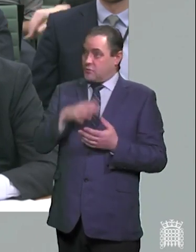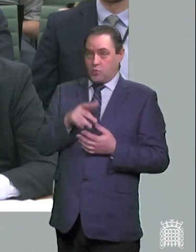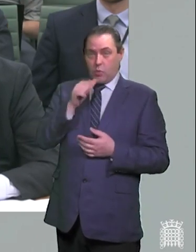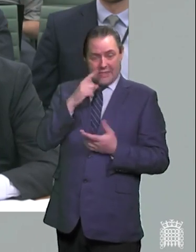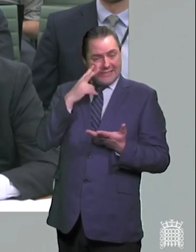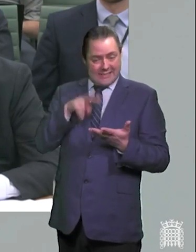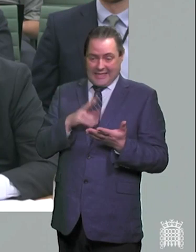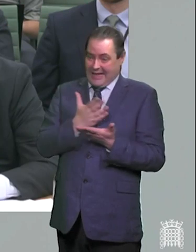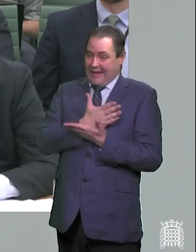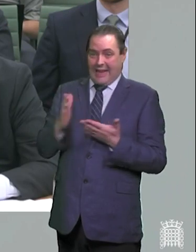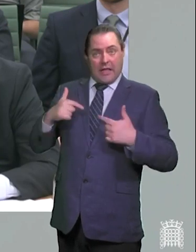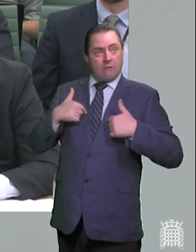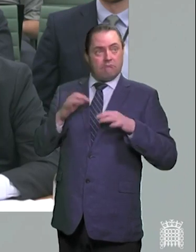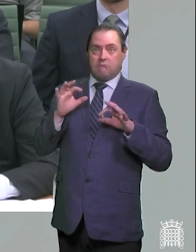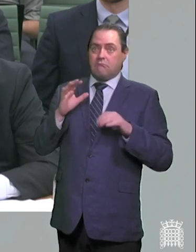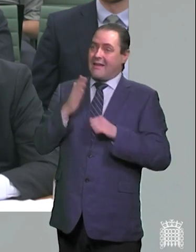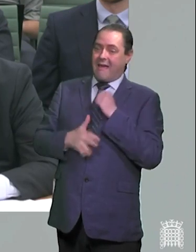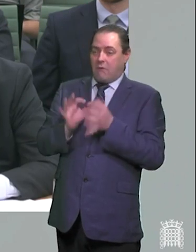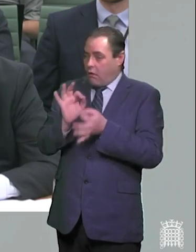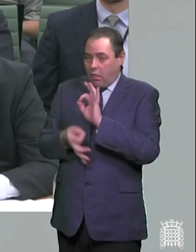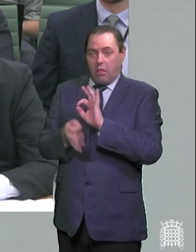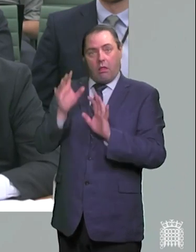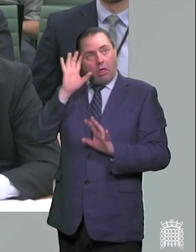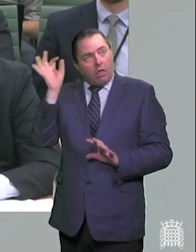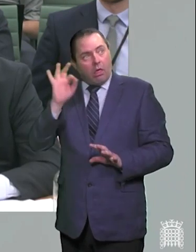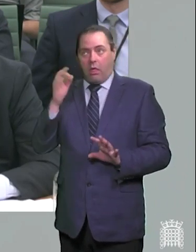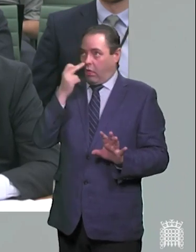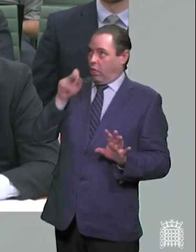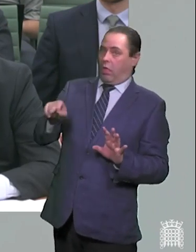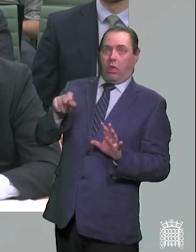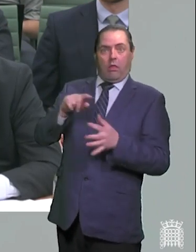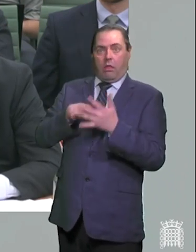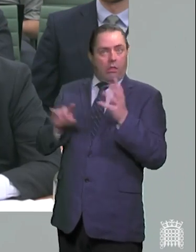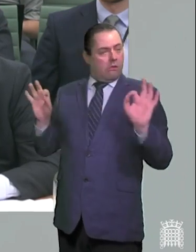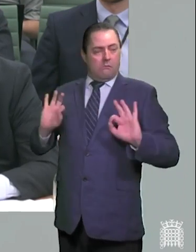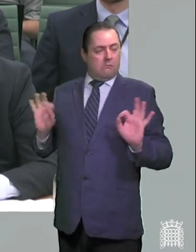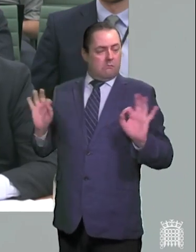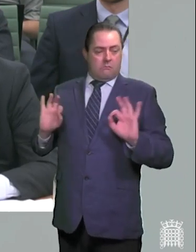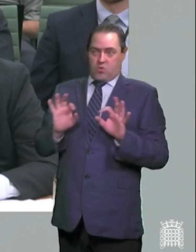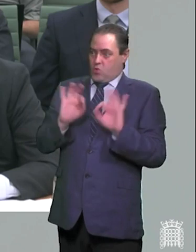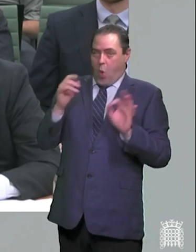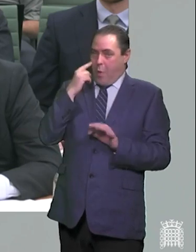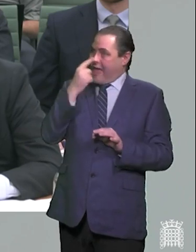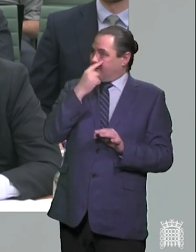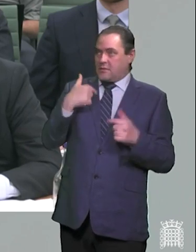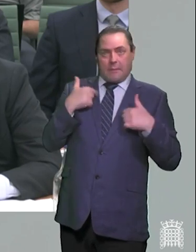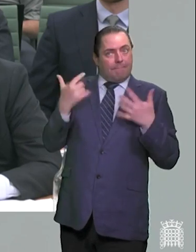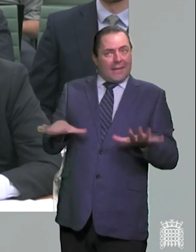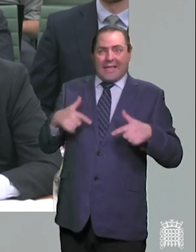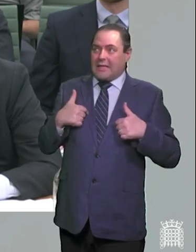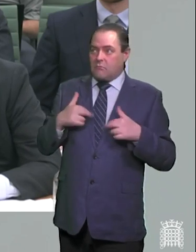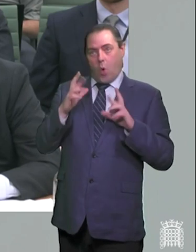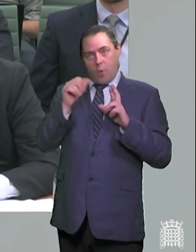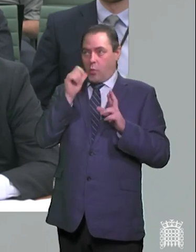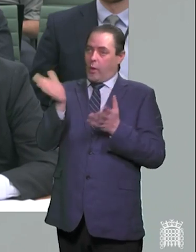will conclude that I did not wittingly or recklessly mislead Parliament. There's not a shred of evidence to suggest that I did. And I hope that you